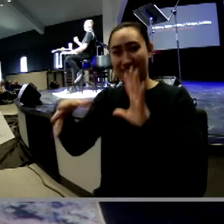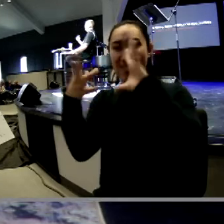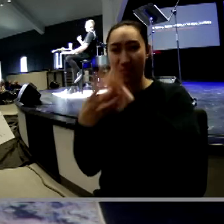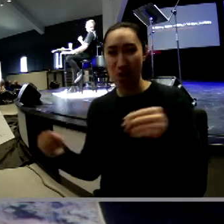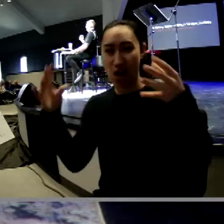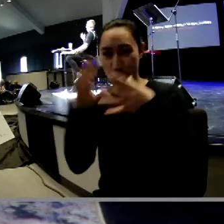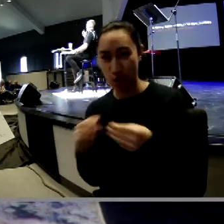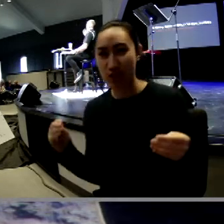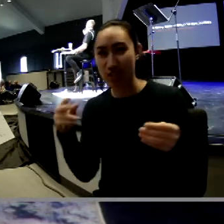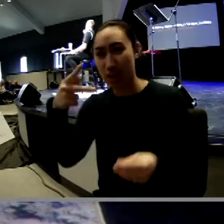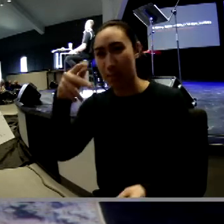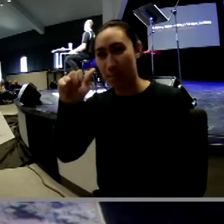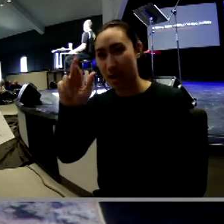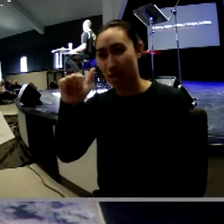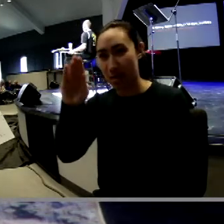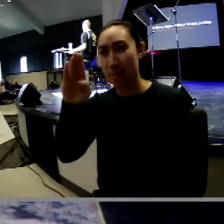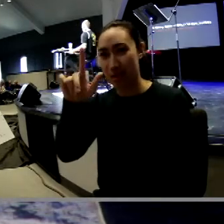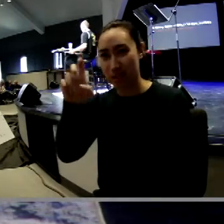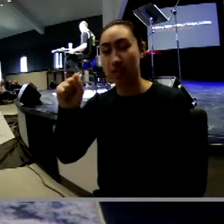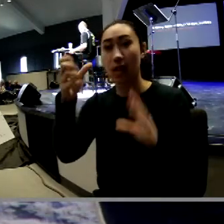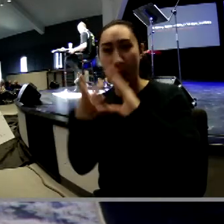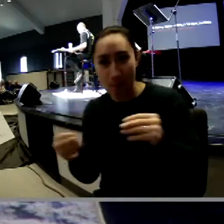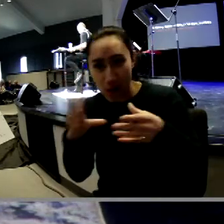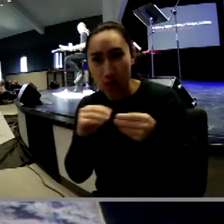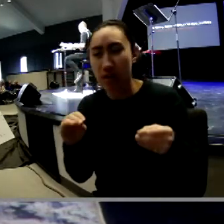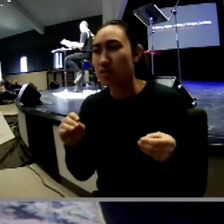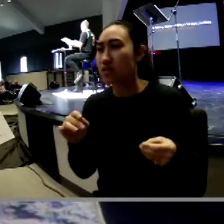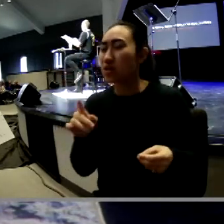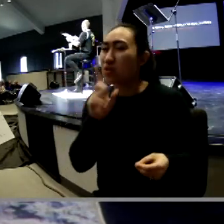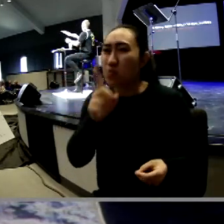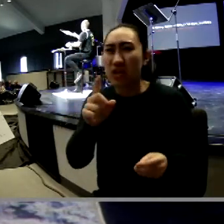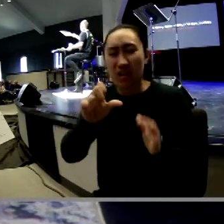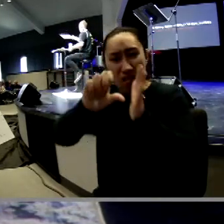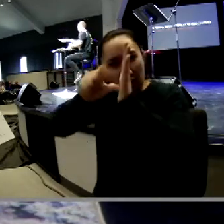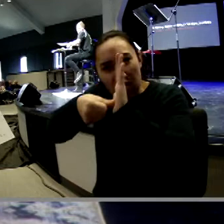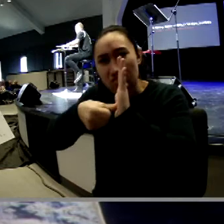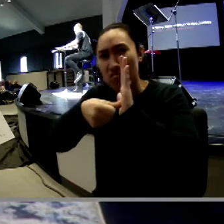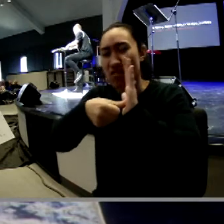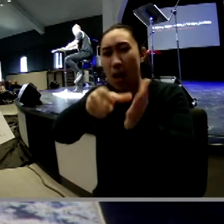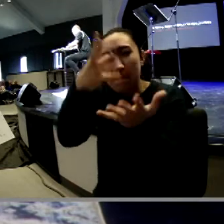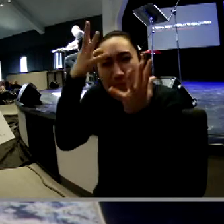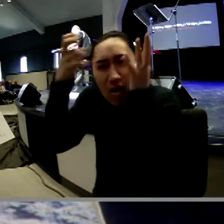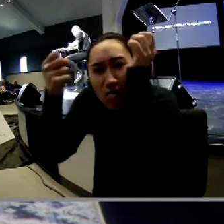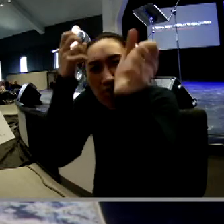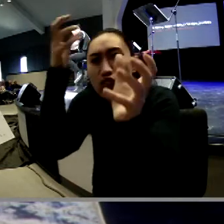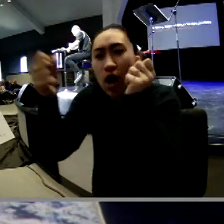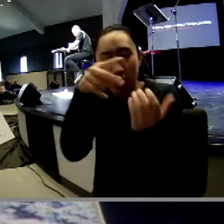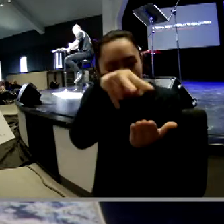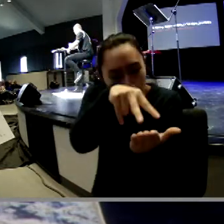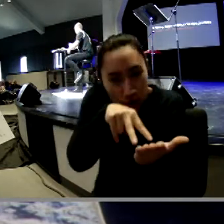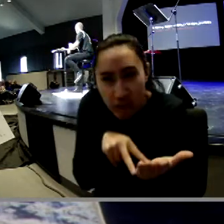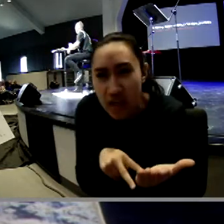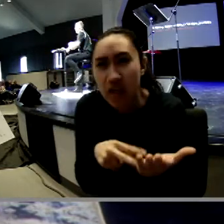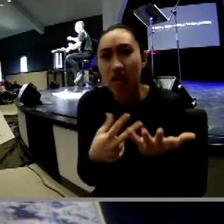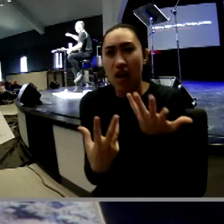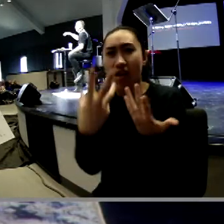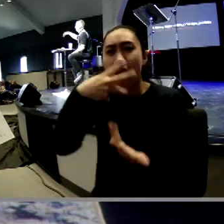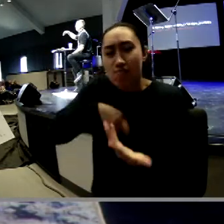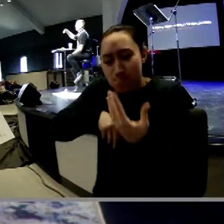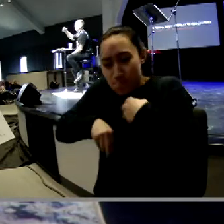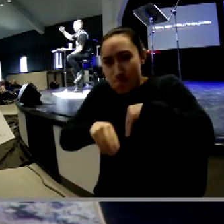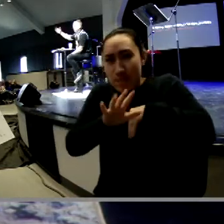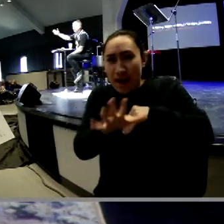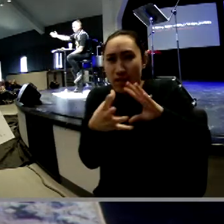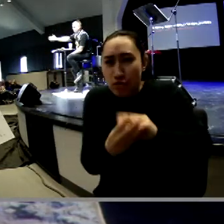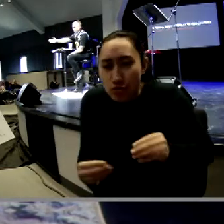study, meditate, breathe the parables of Jesus. This revelation will feed your imagination. You only uncover